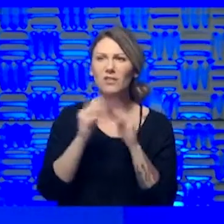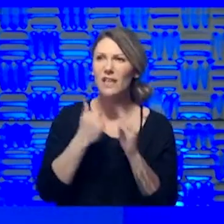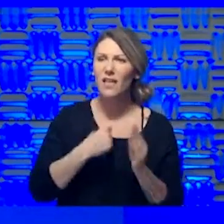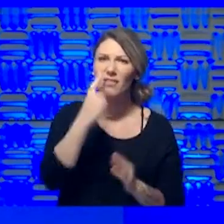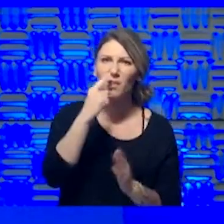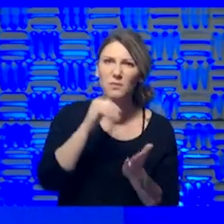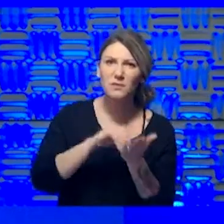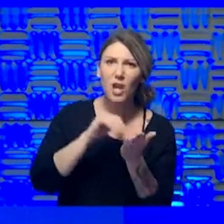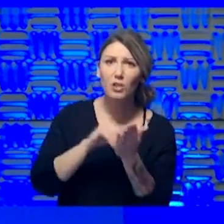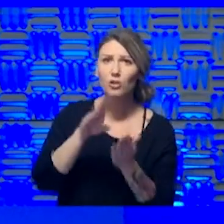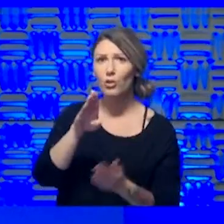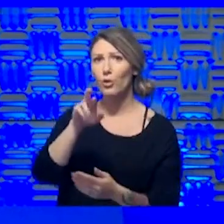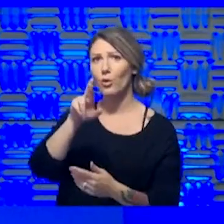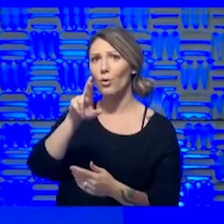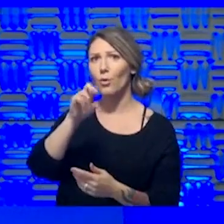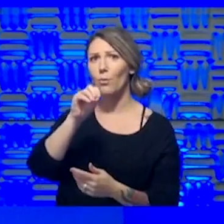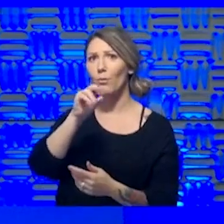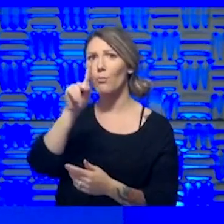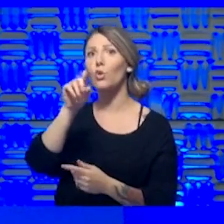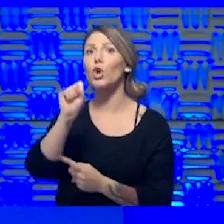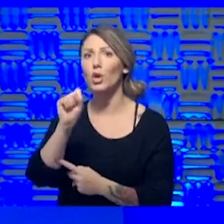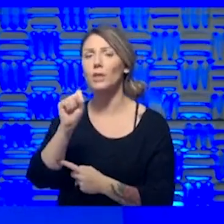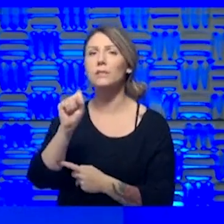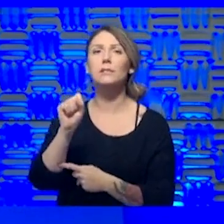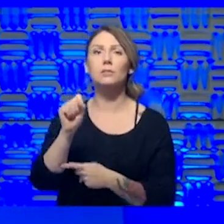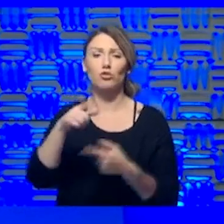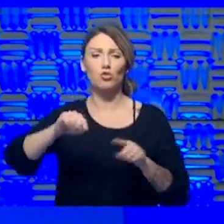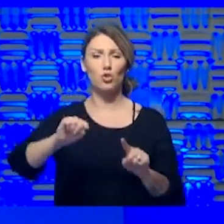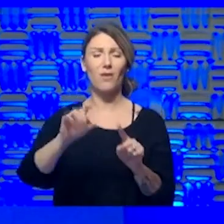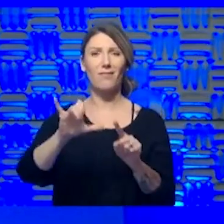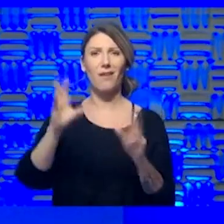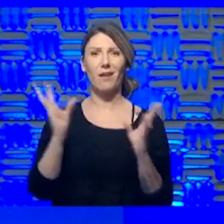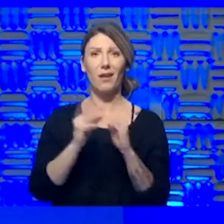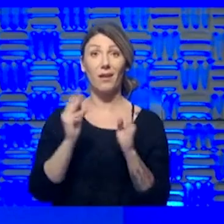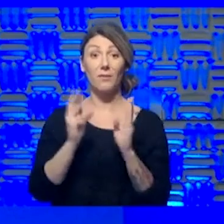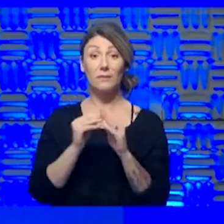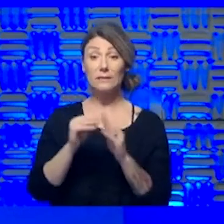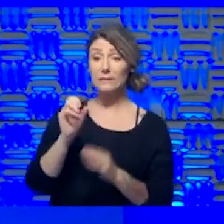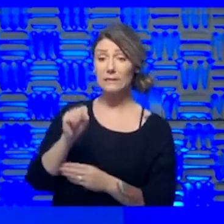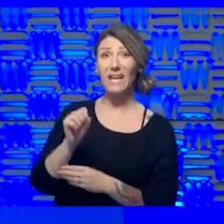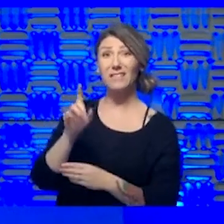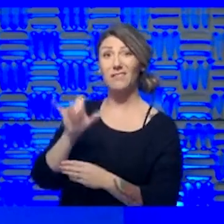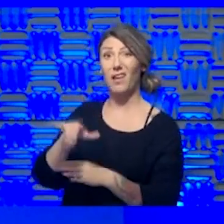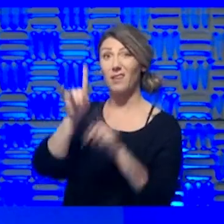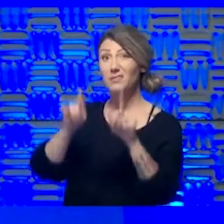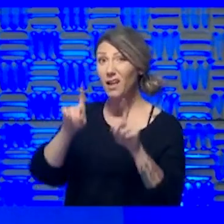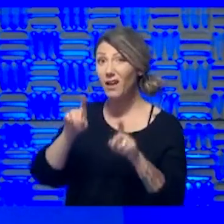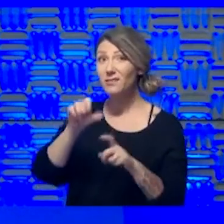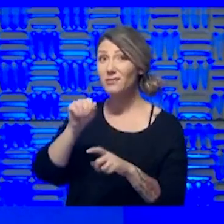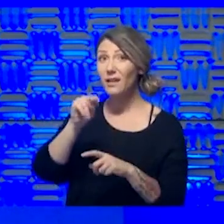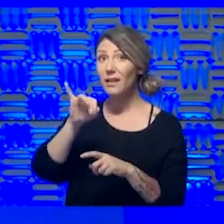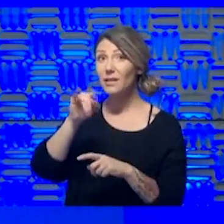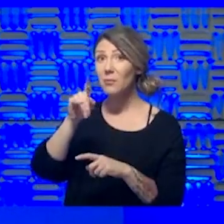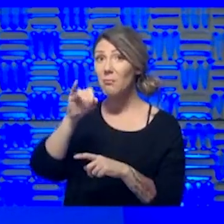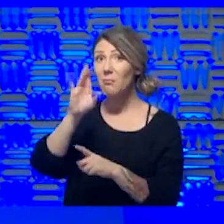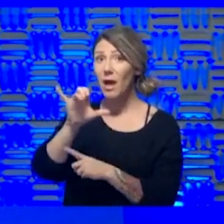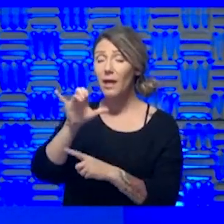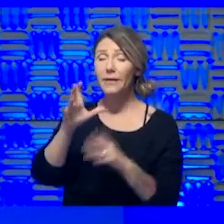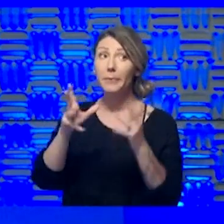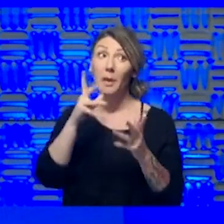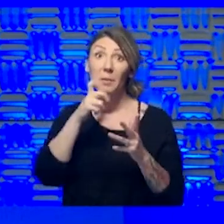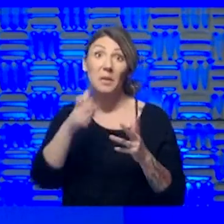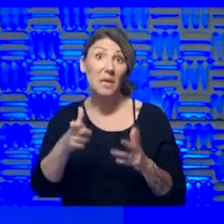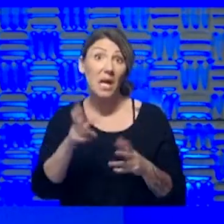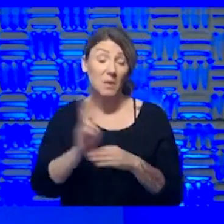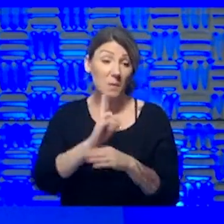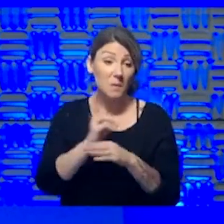Bricks who said that in the press conference that even the antibody tests now are probably not all hyped up that they should be. And that's